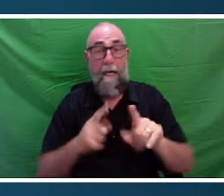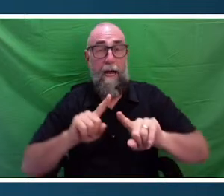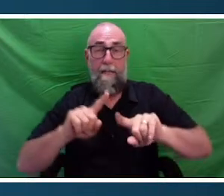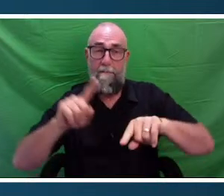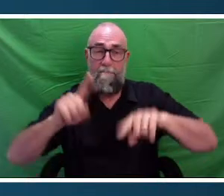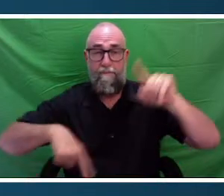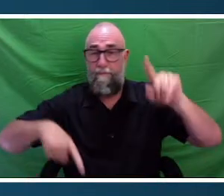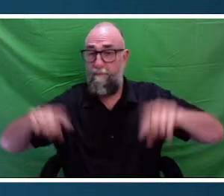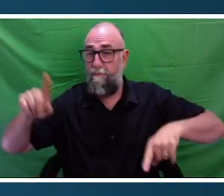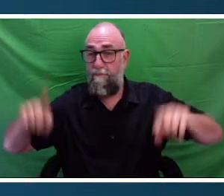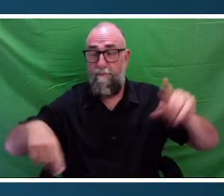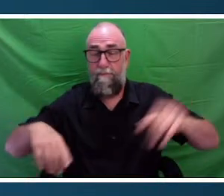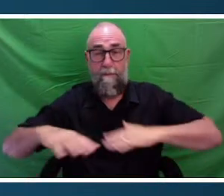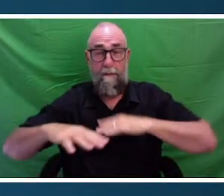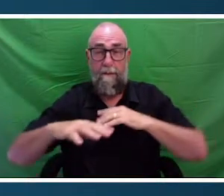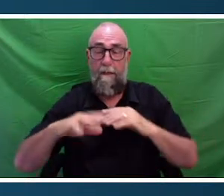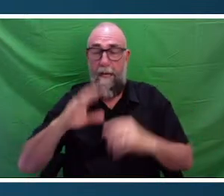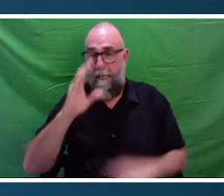that's enough from me.